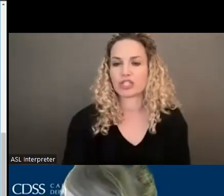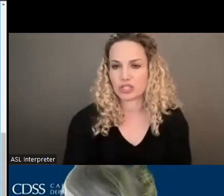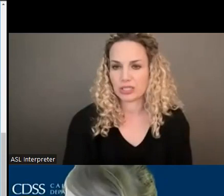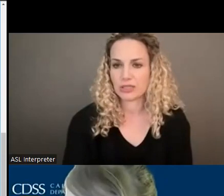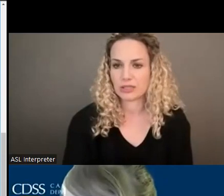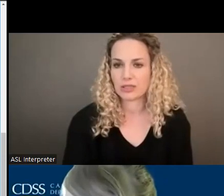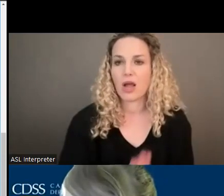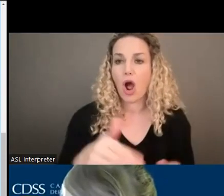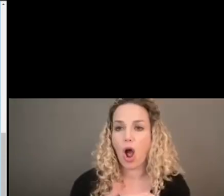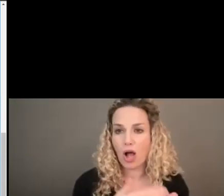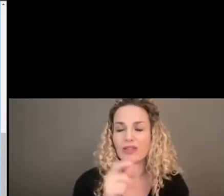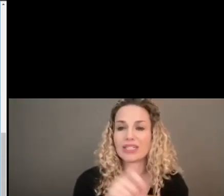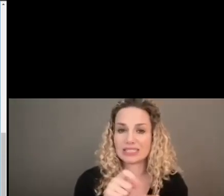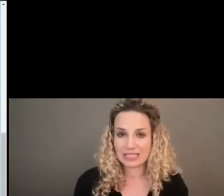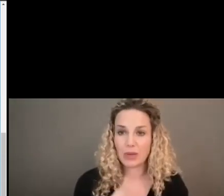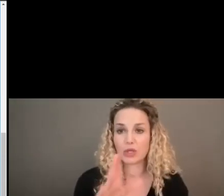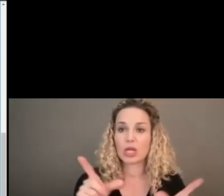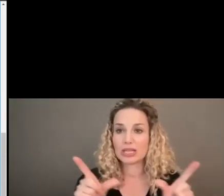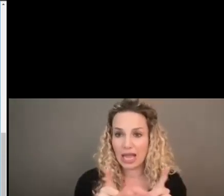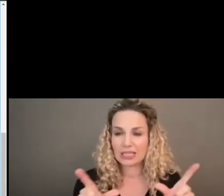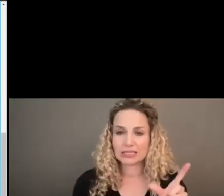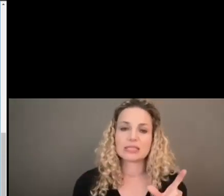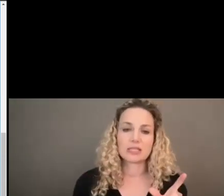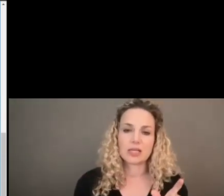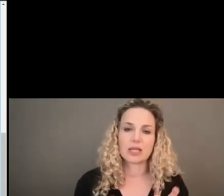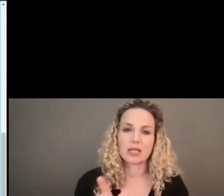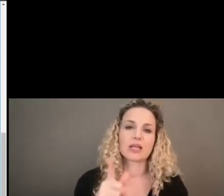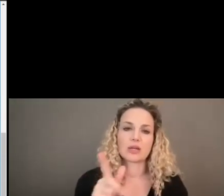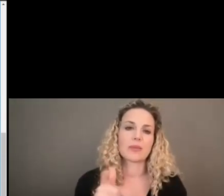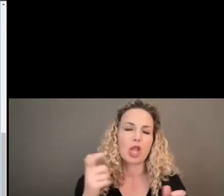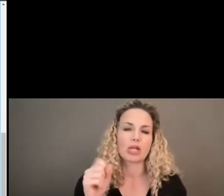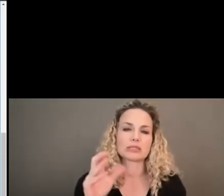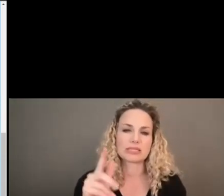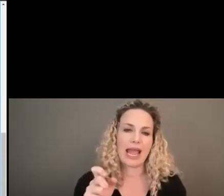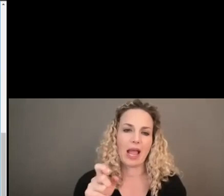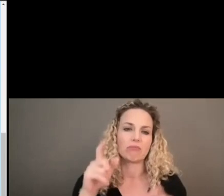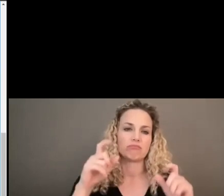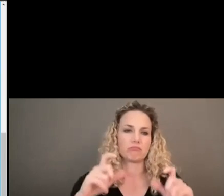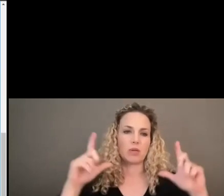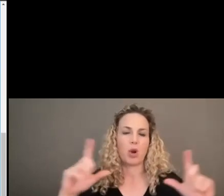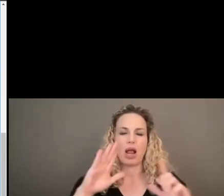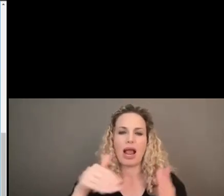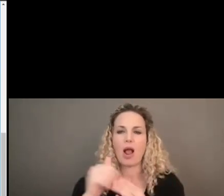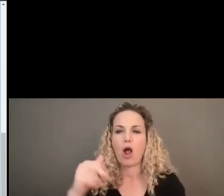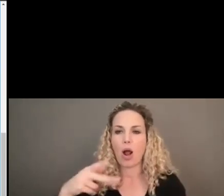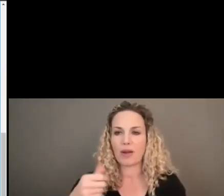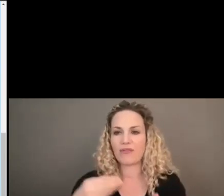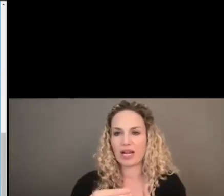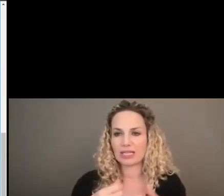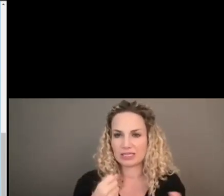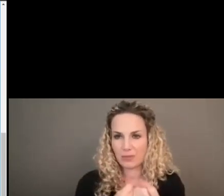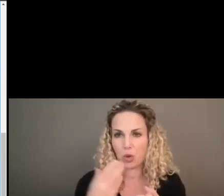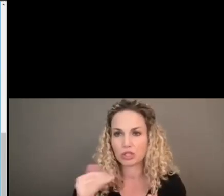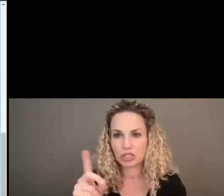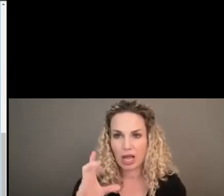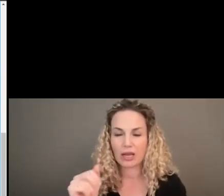details, excluding your license number, will be aggregated to paint a large-scale portrait of how ARPA funding supported childcare